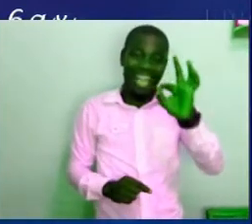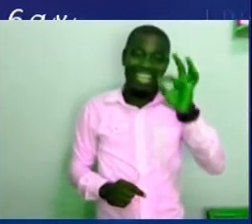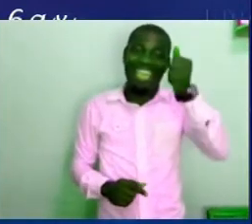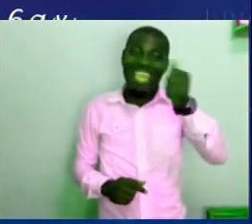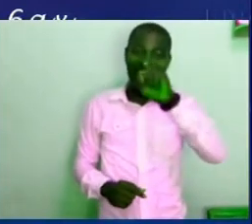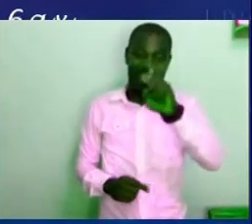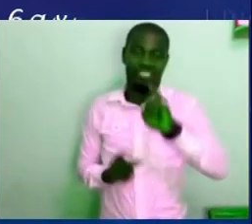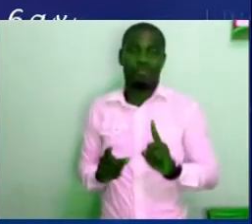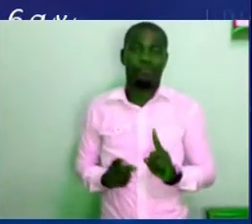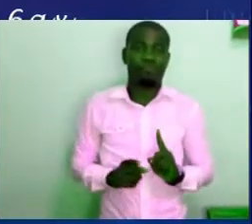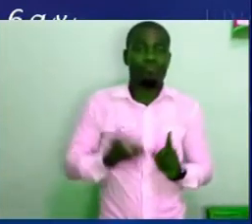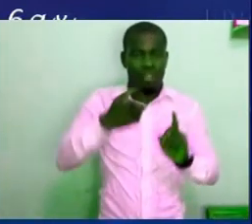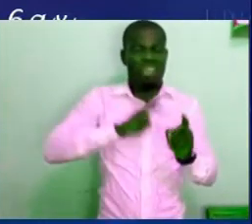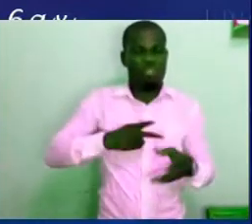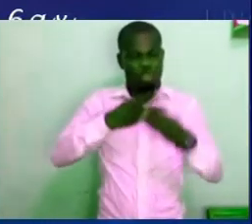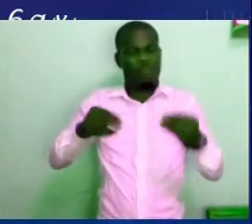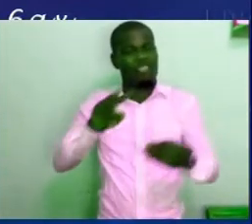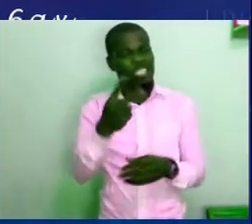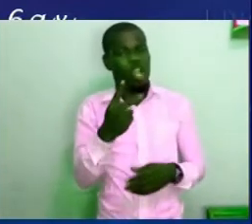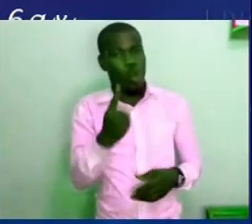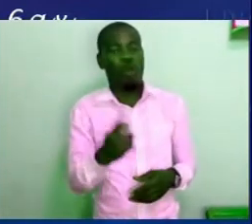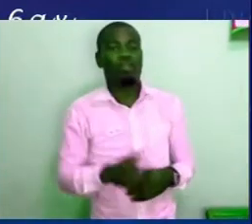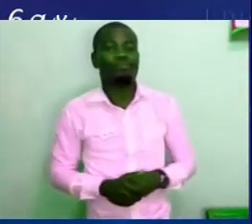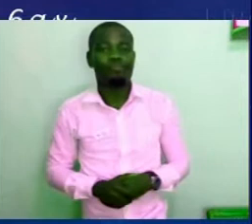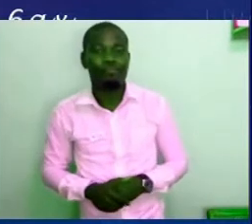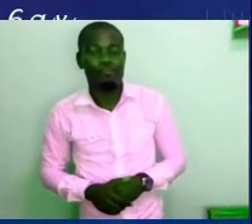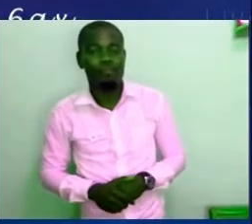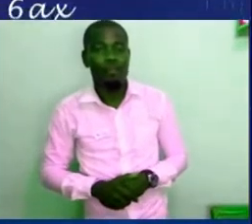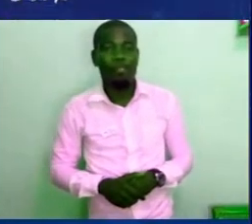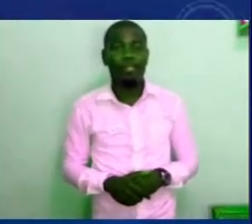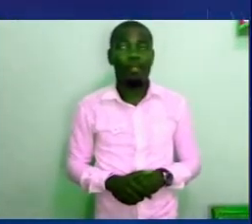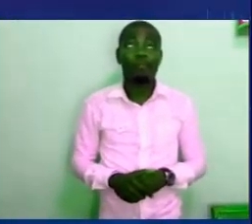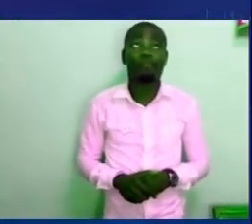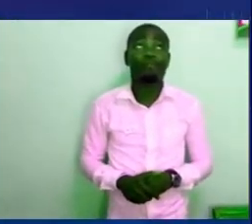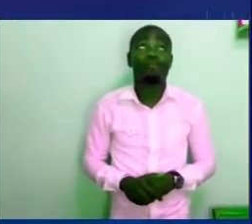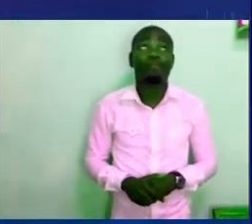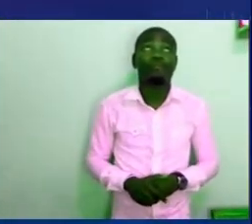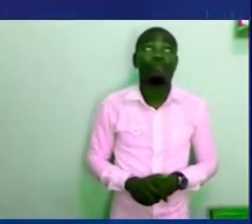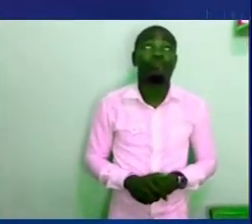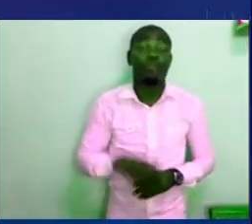squared minus 9ax. So let's solve the second